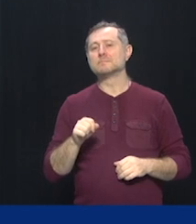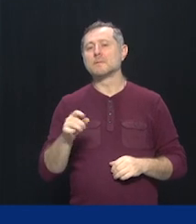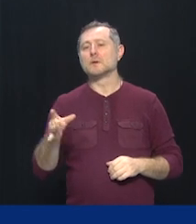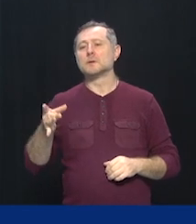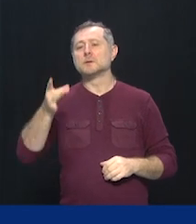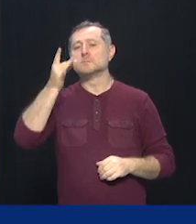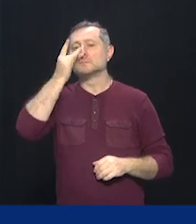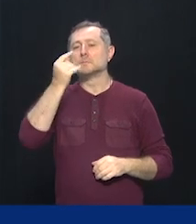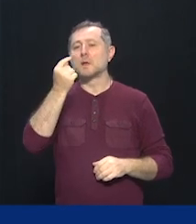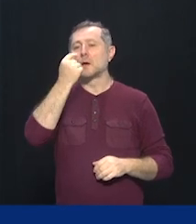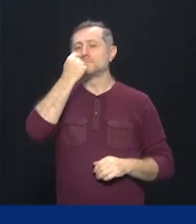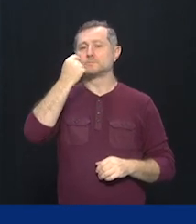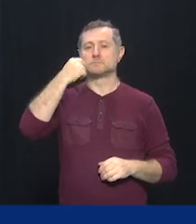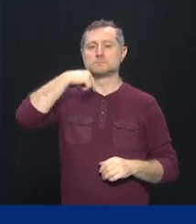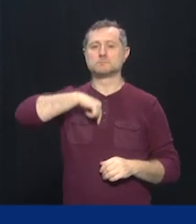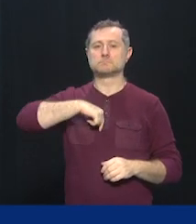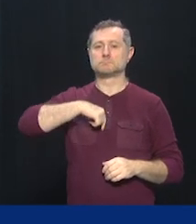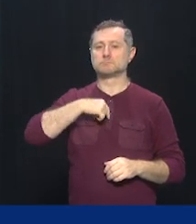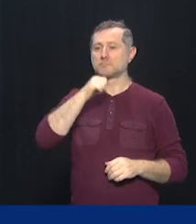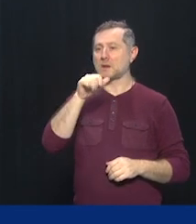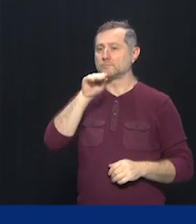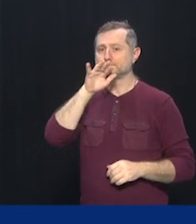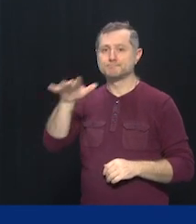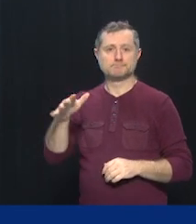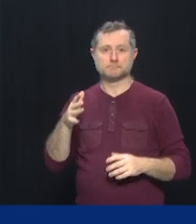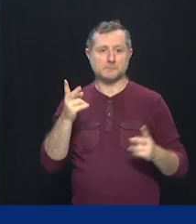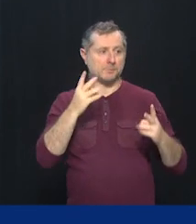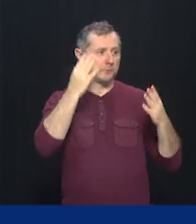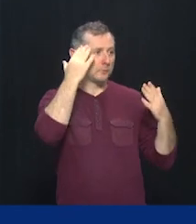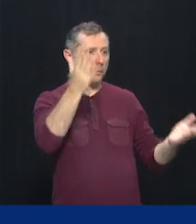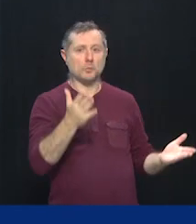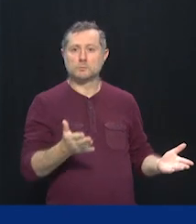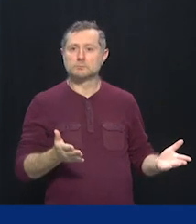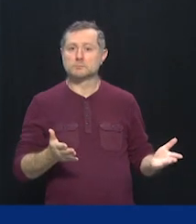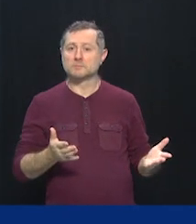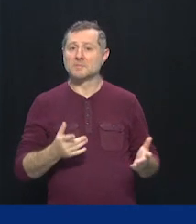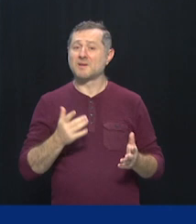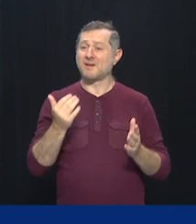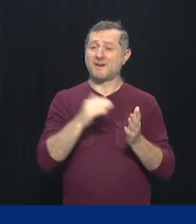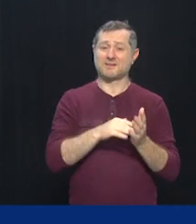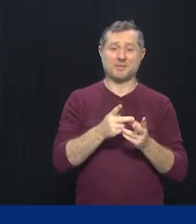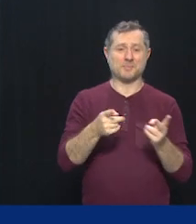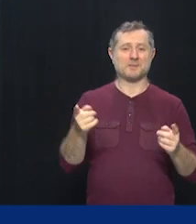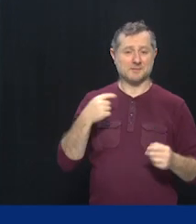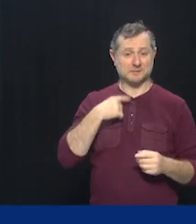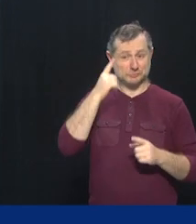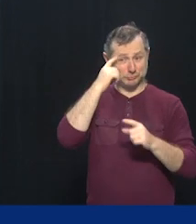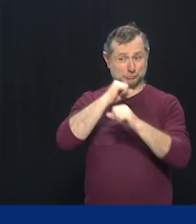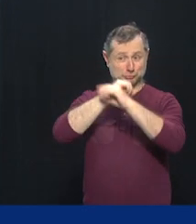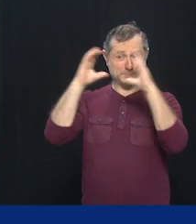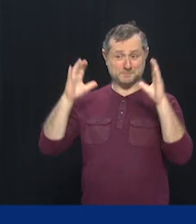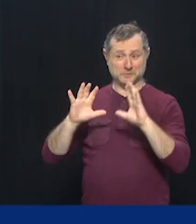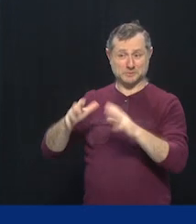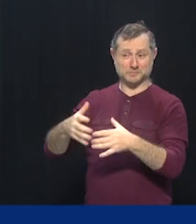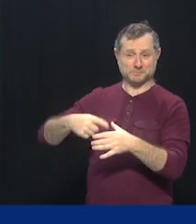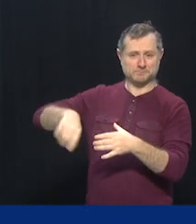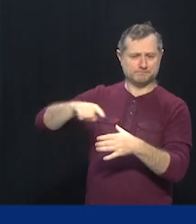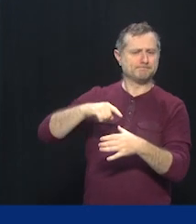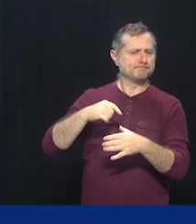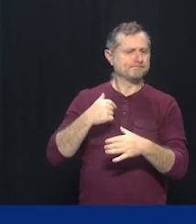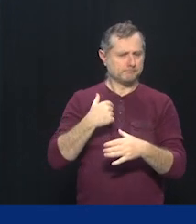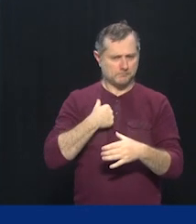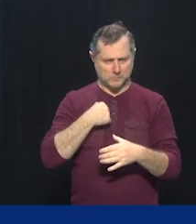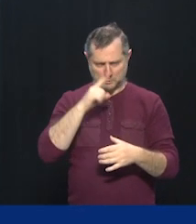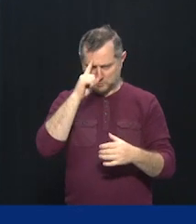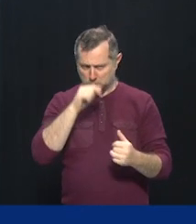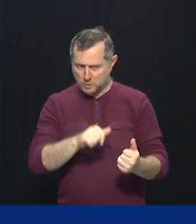know it. So I'm going to have to assemble the dream teams again and get you all activated, but there'll be a different philosophy in how we do that. I